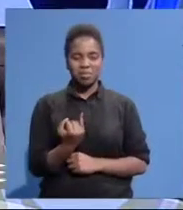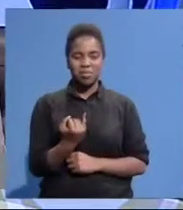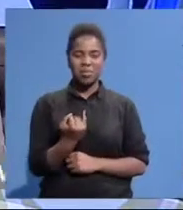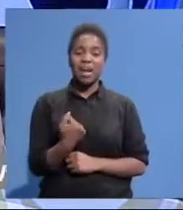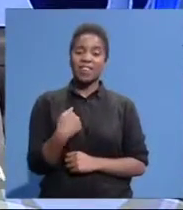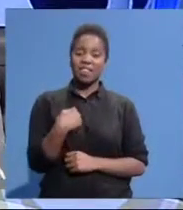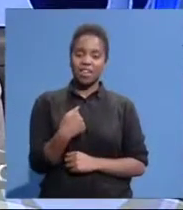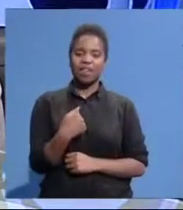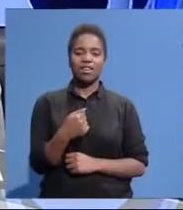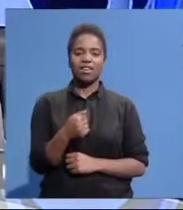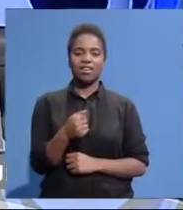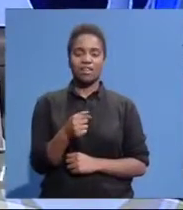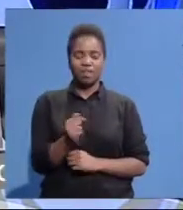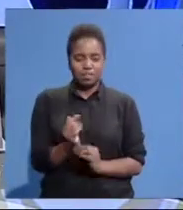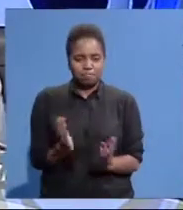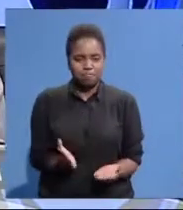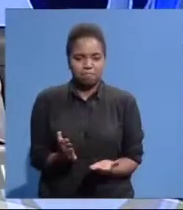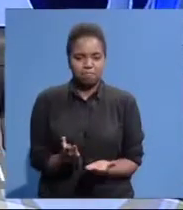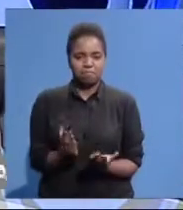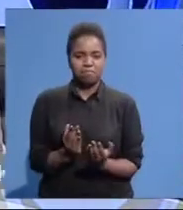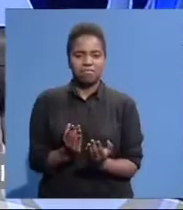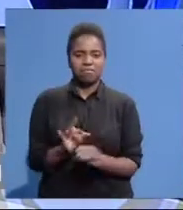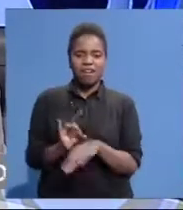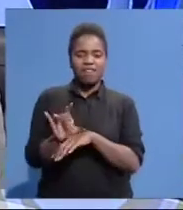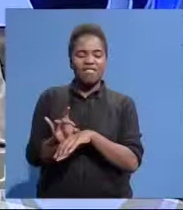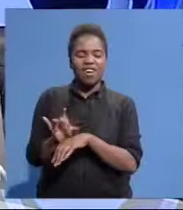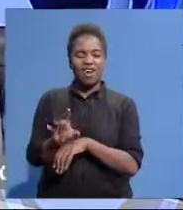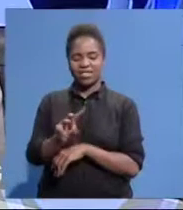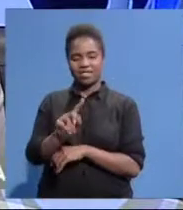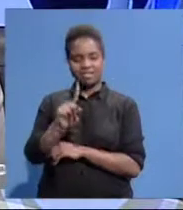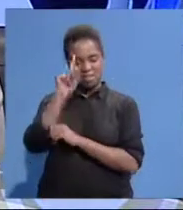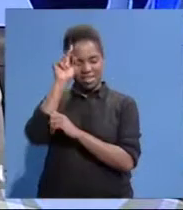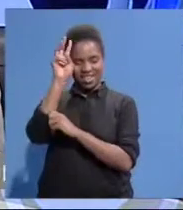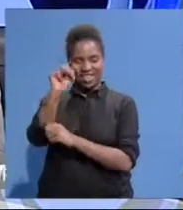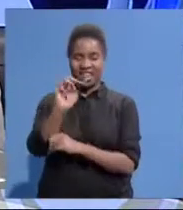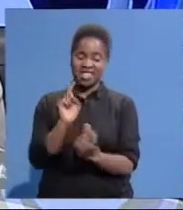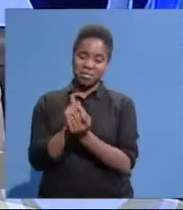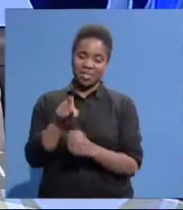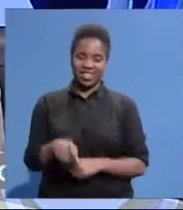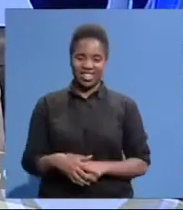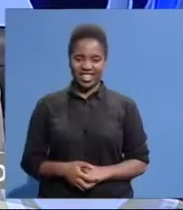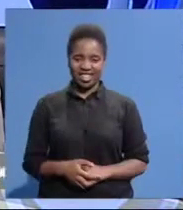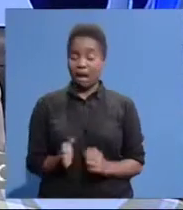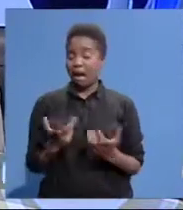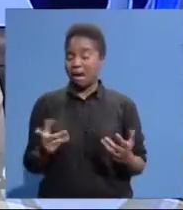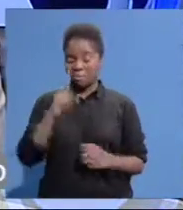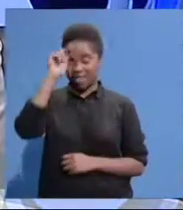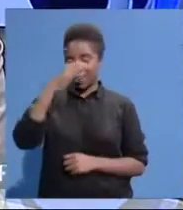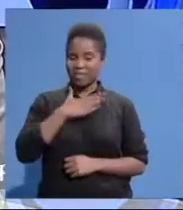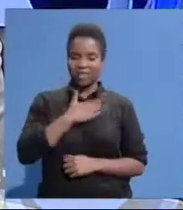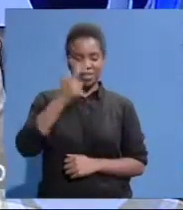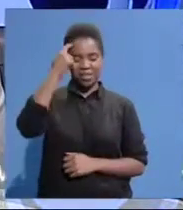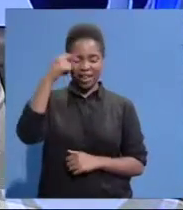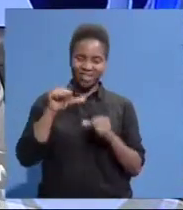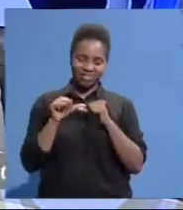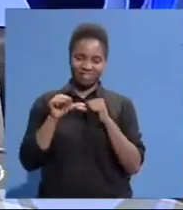to Nelson Mandela. So I'm not sure how Madiba felt he could reverse that cycle. Okay, so he just had to continue the journey, in other words. I think he